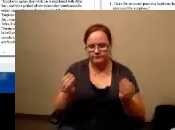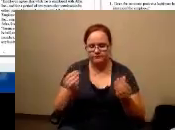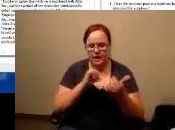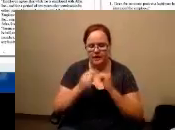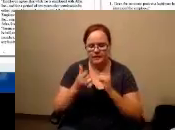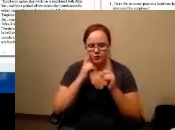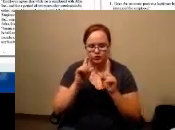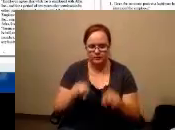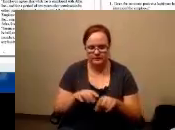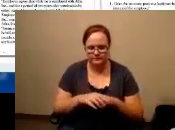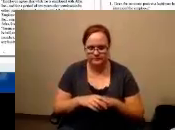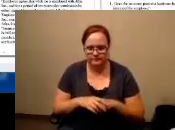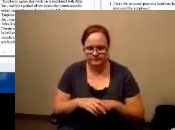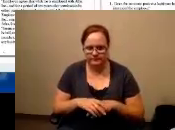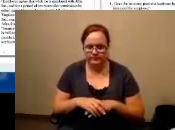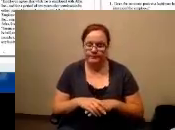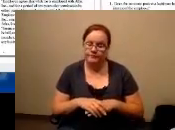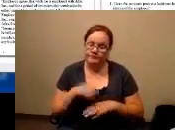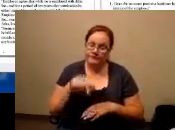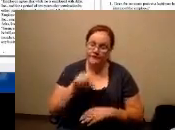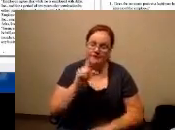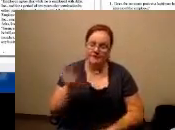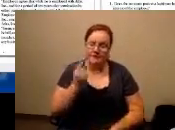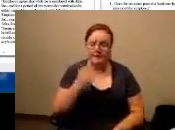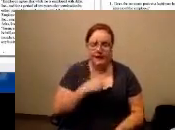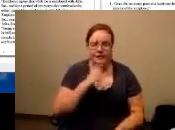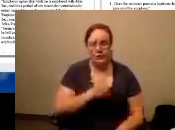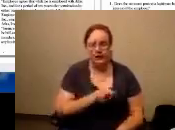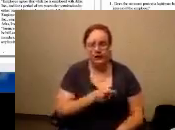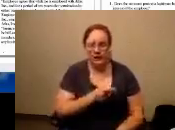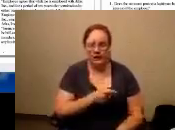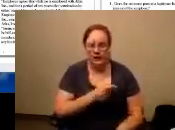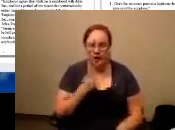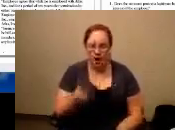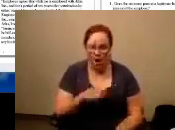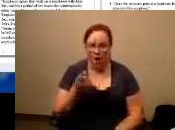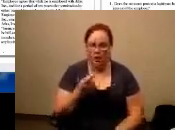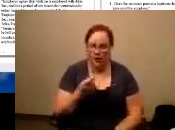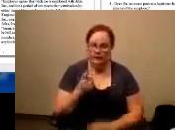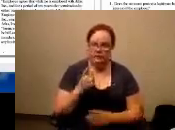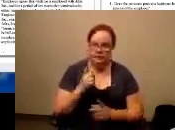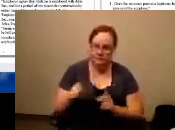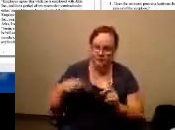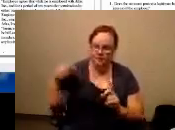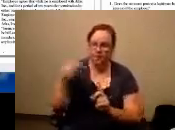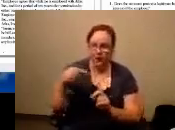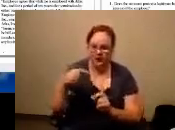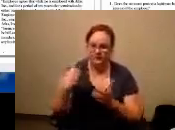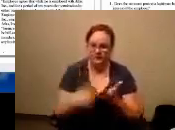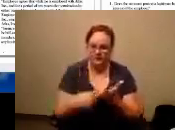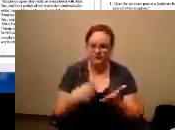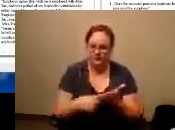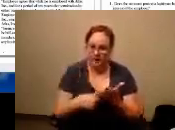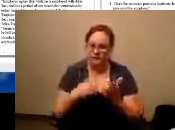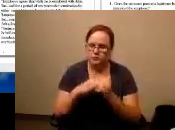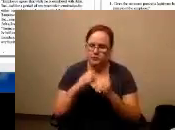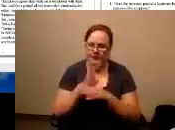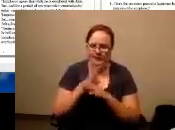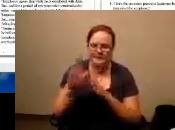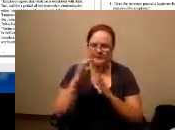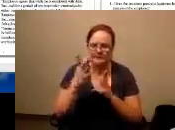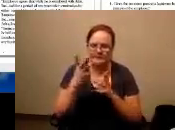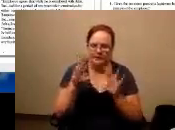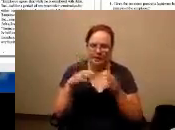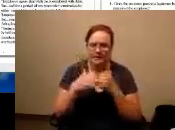Non-competition agreement. Now, this is something that I really always make a big point of covering in my business software accounts class because so